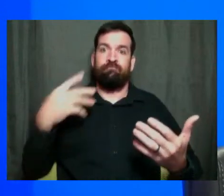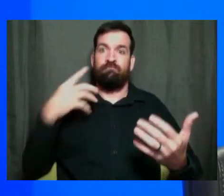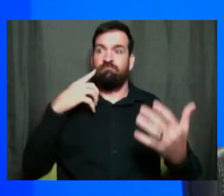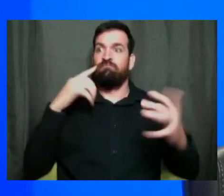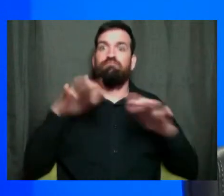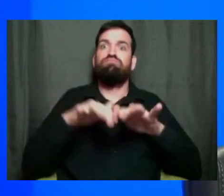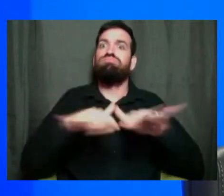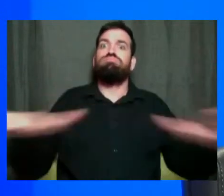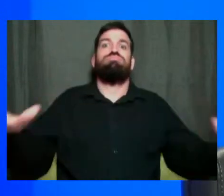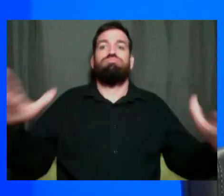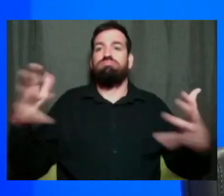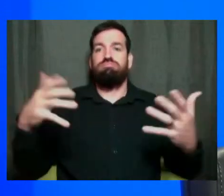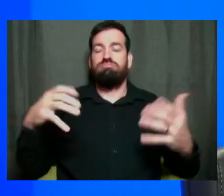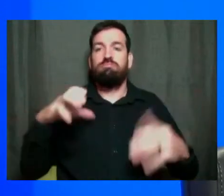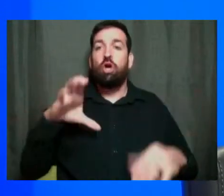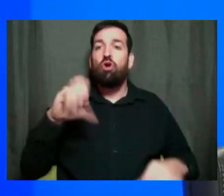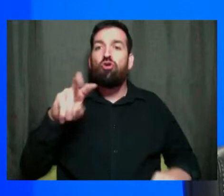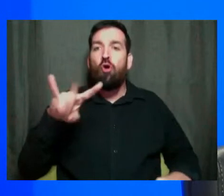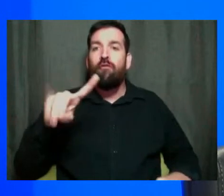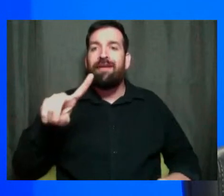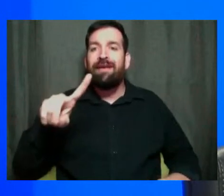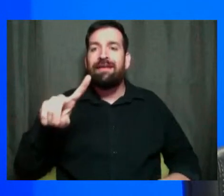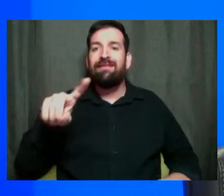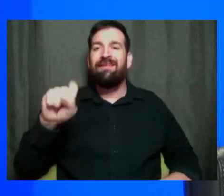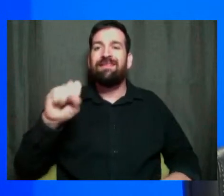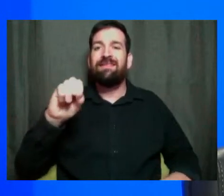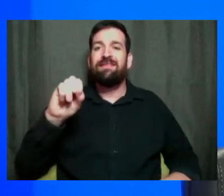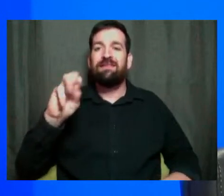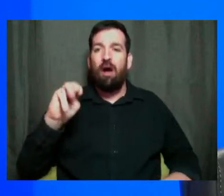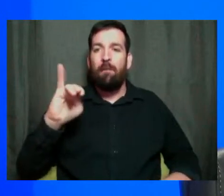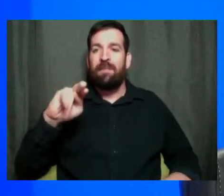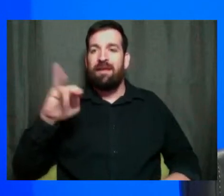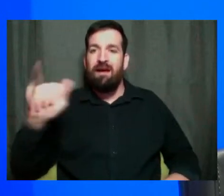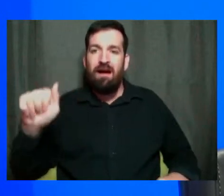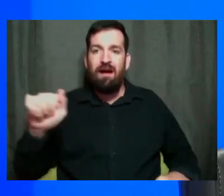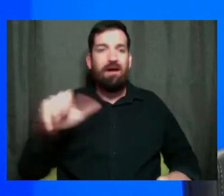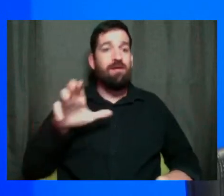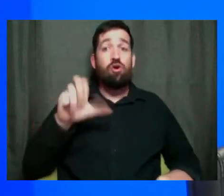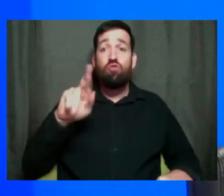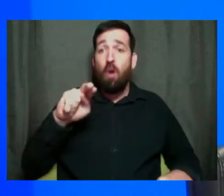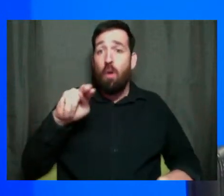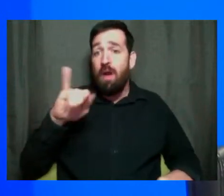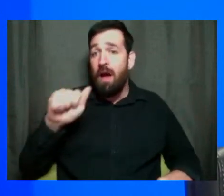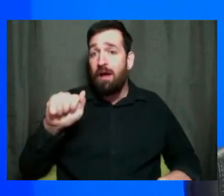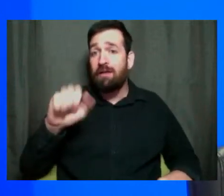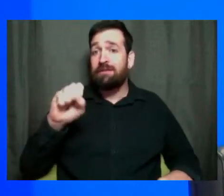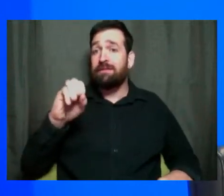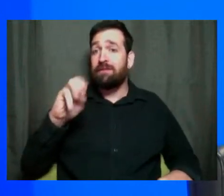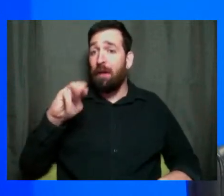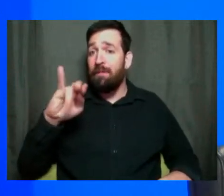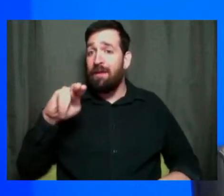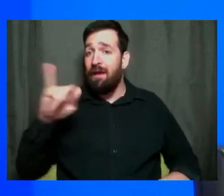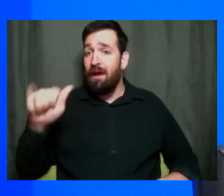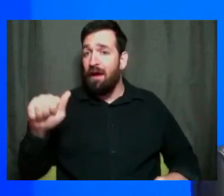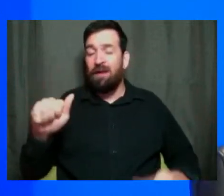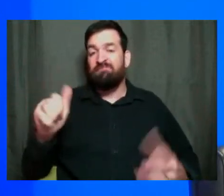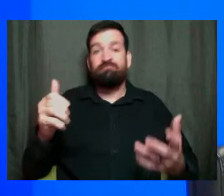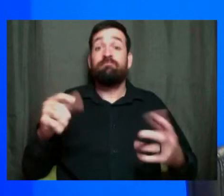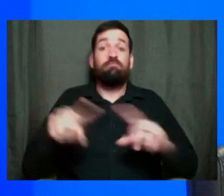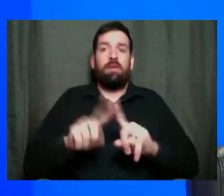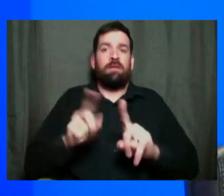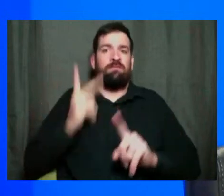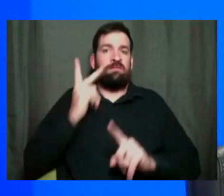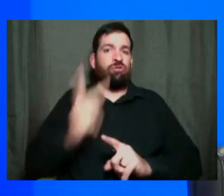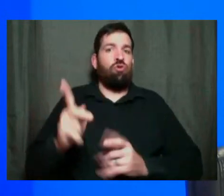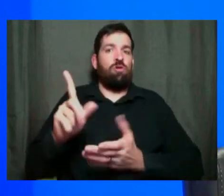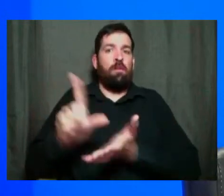COVID insomnia. Some have called it coronasomnia. The one and only population that we did see, I saw a paper about a year ago